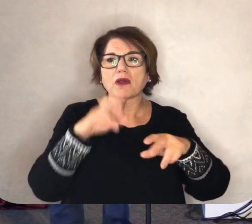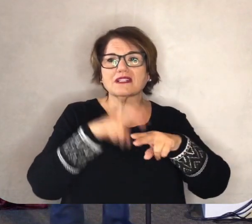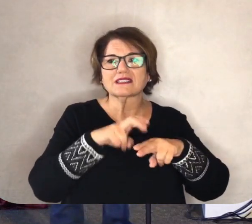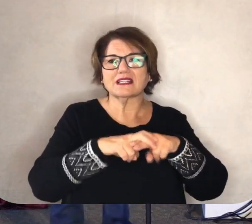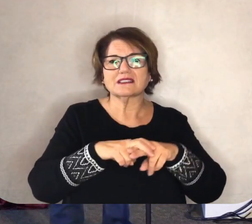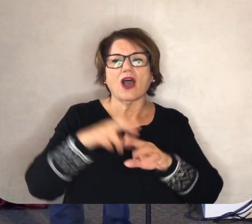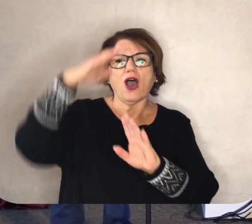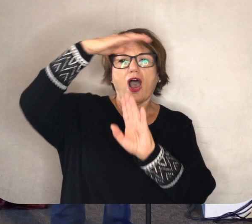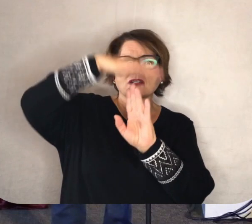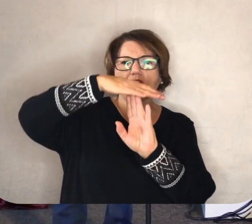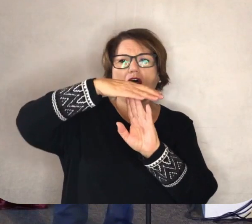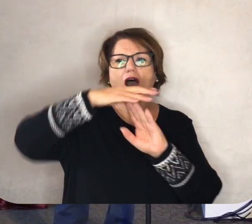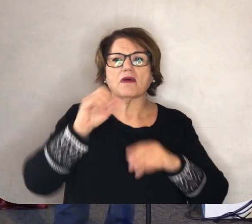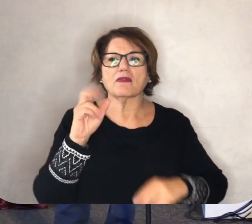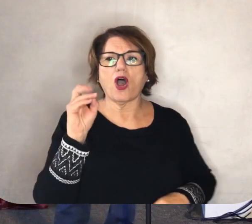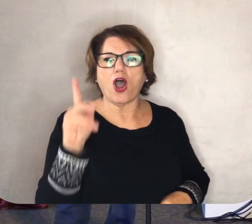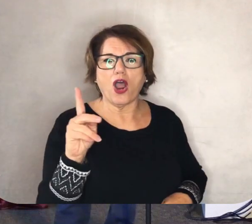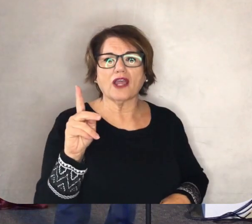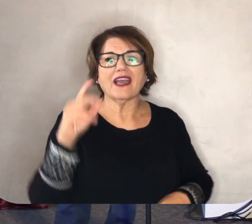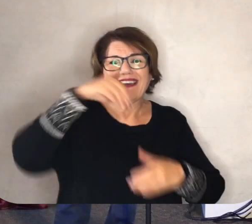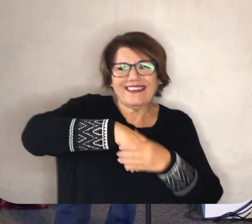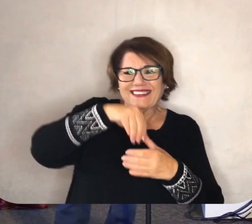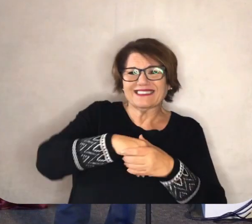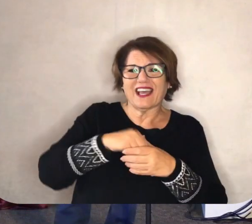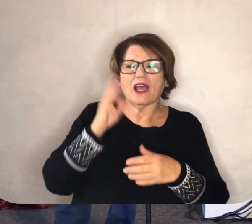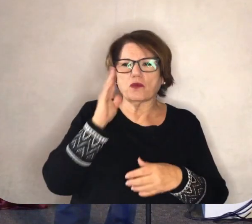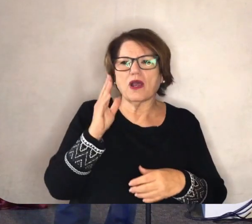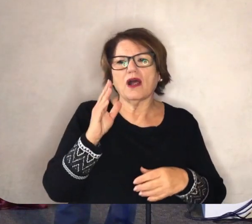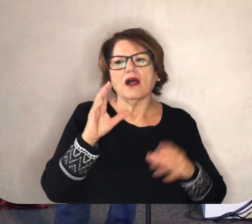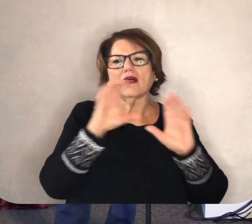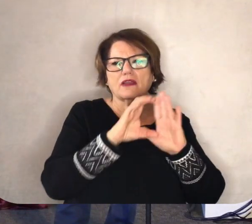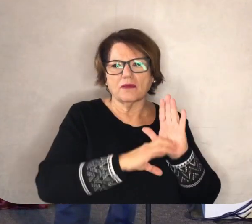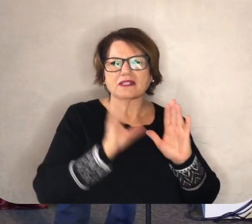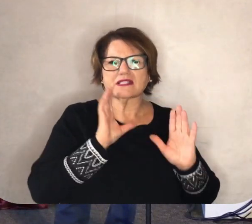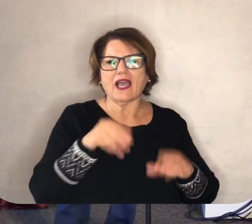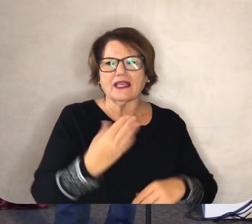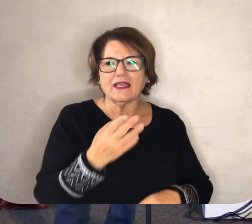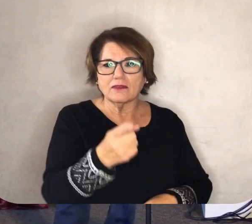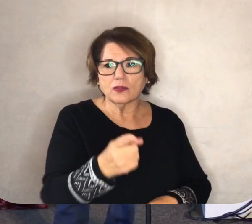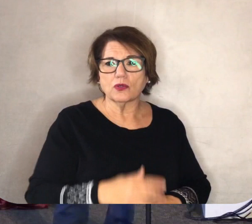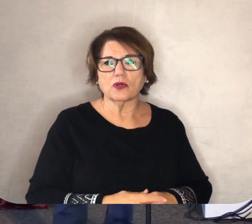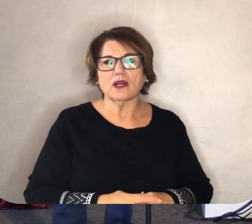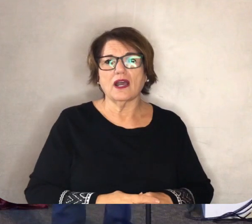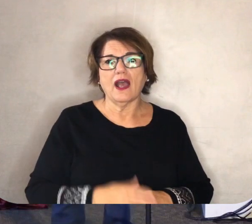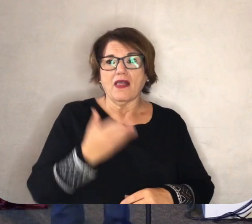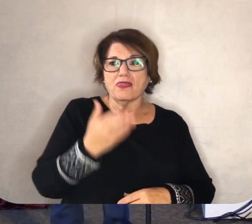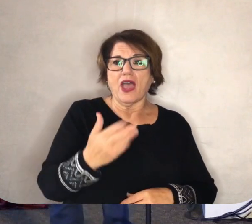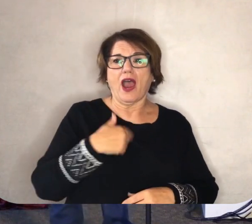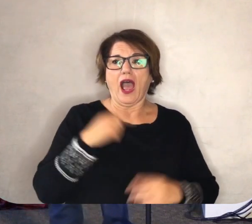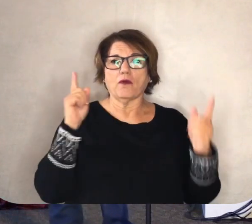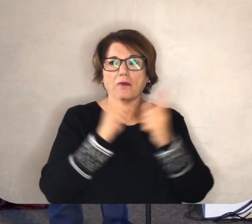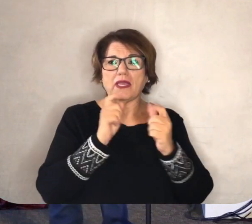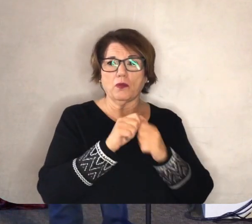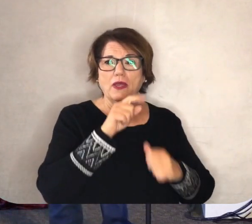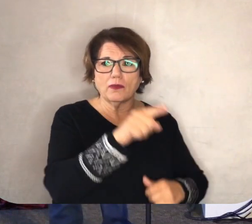ark. And in the ark you shall put the testimony which I shall give to you. And there I will meet with